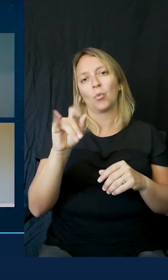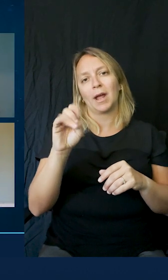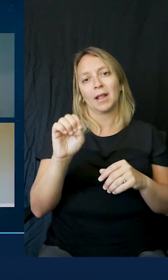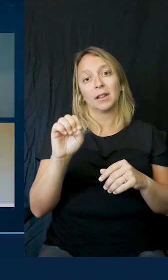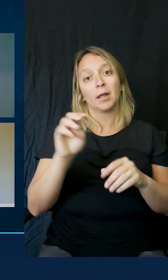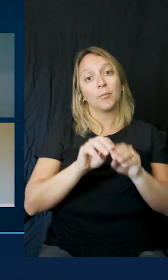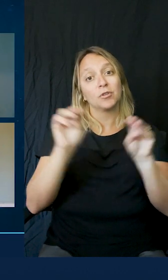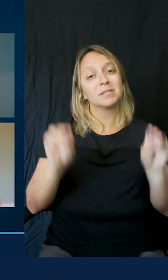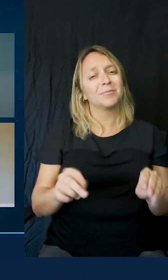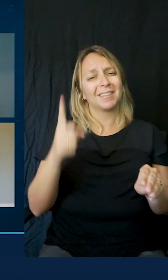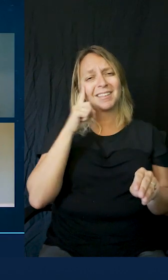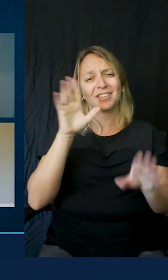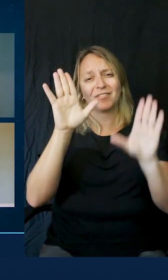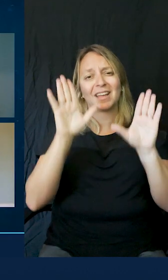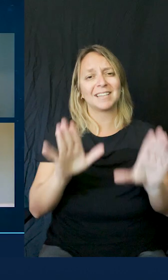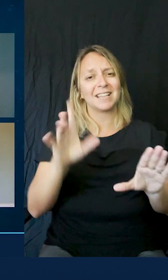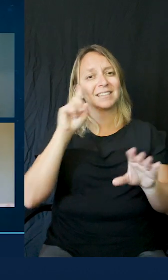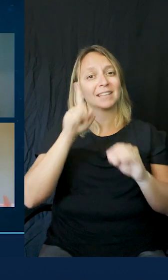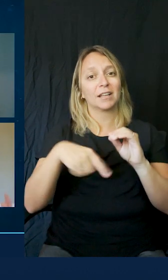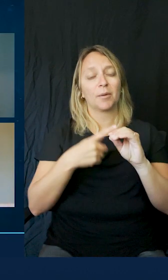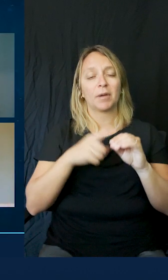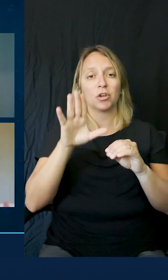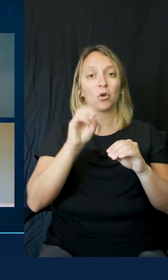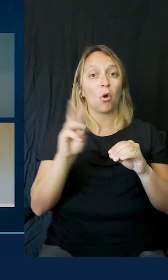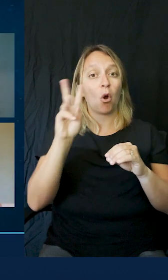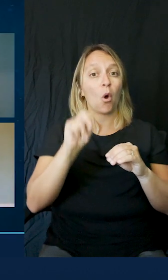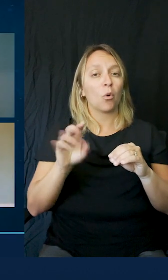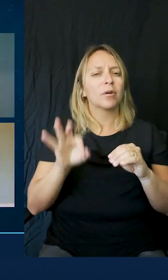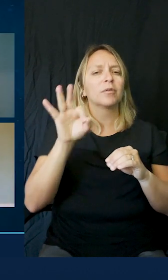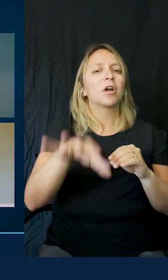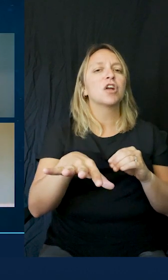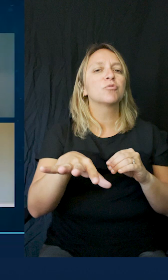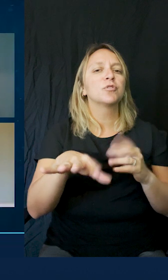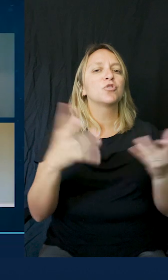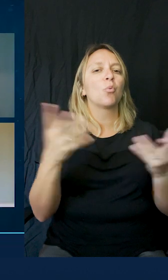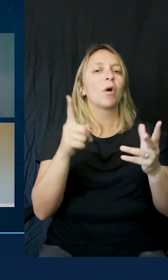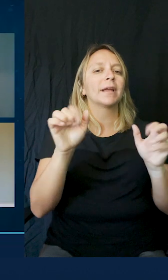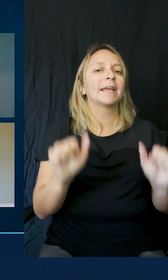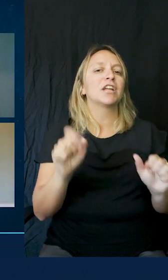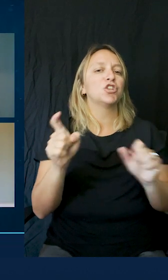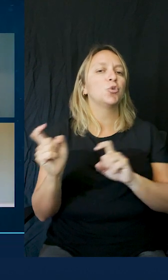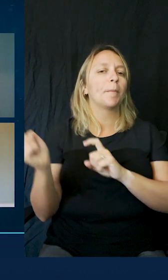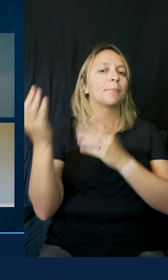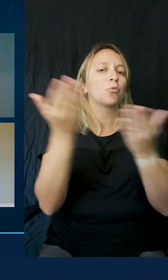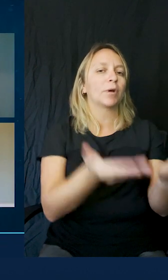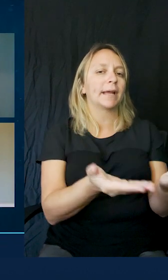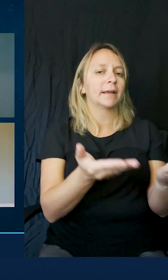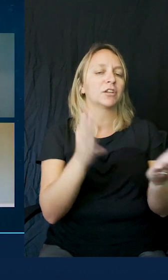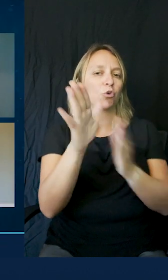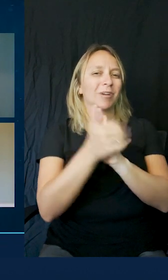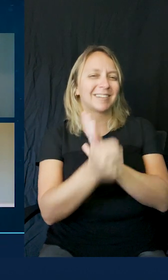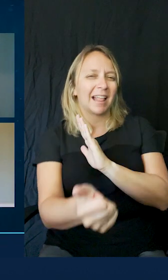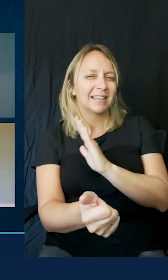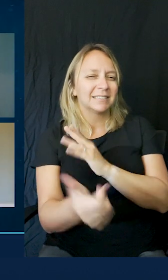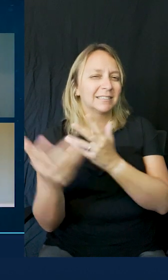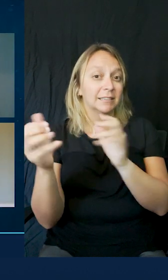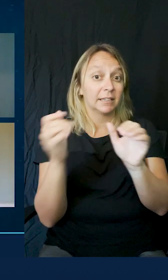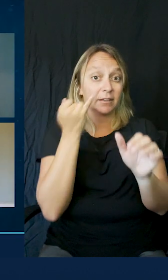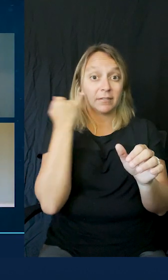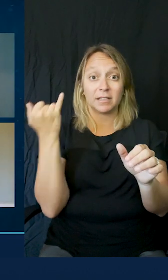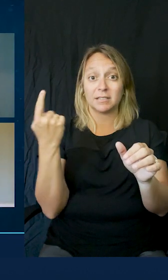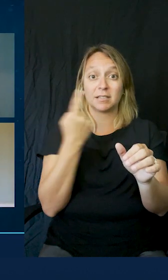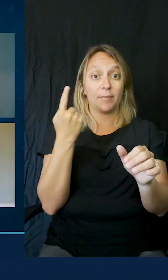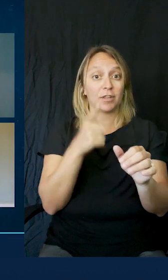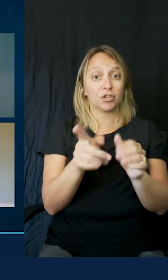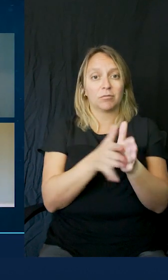people to think about their own contribution. What are your unique gifts and talents that you can bring to ocean conservation? If that's something you're passionate